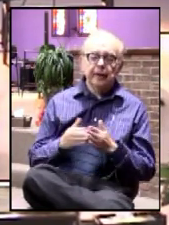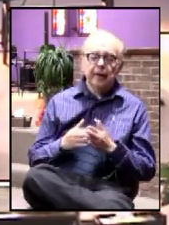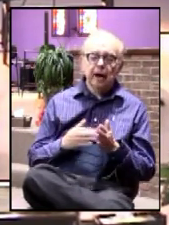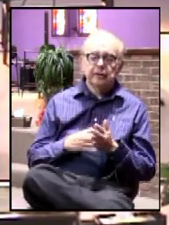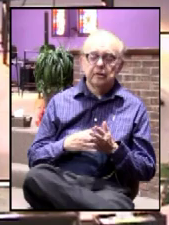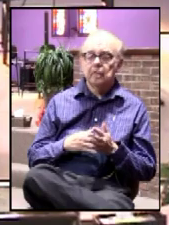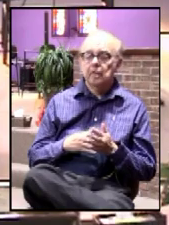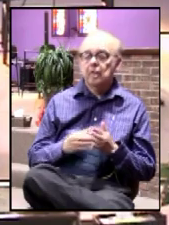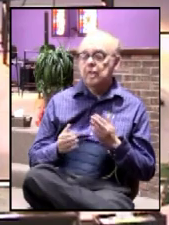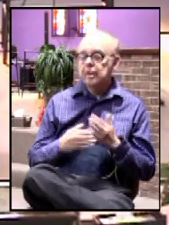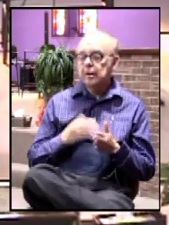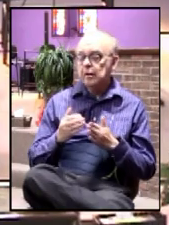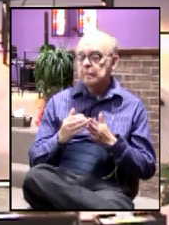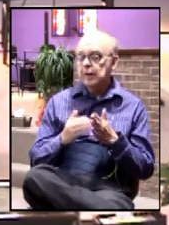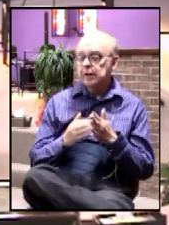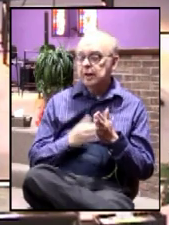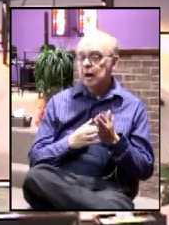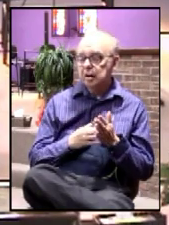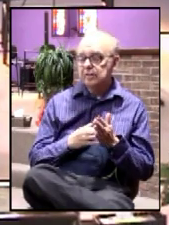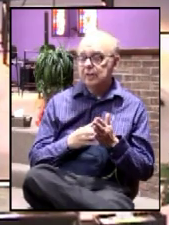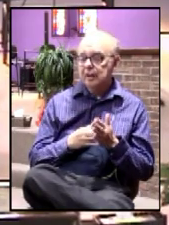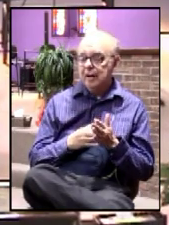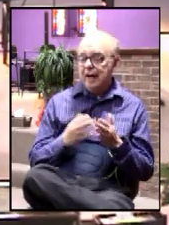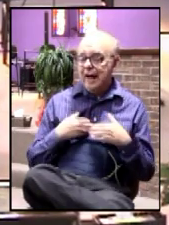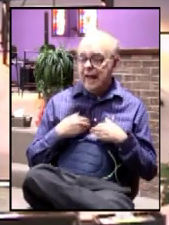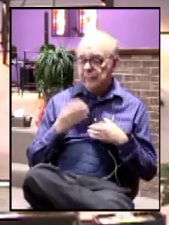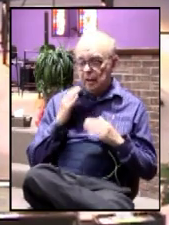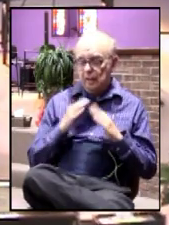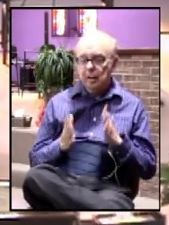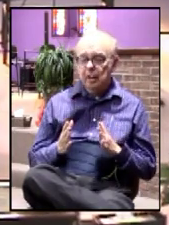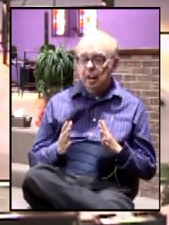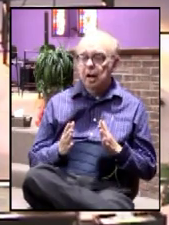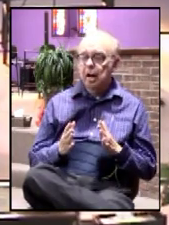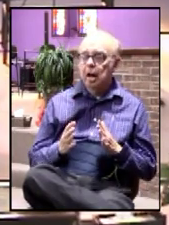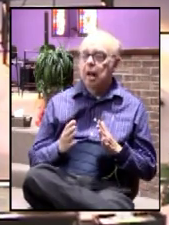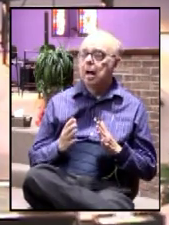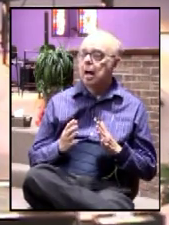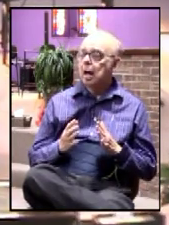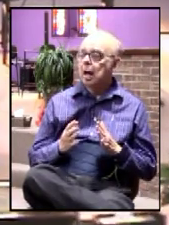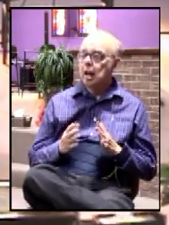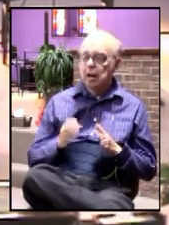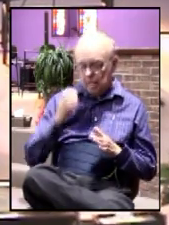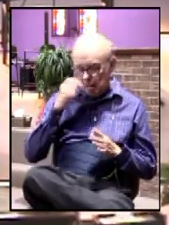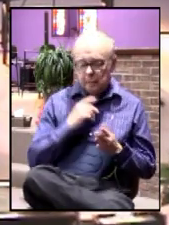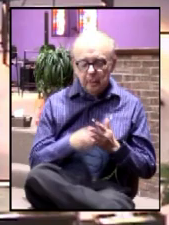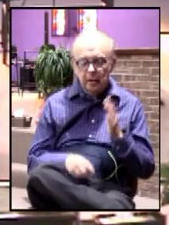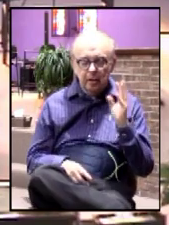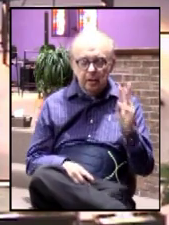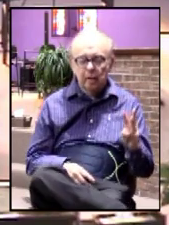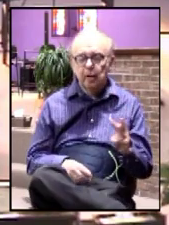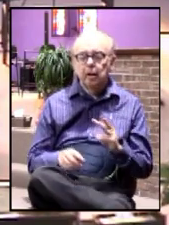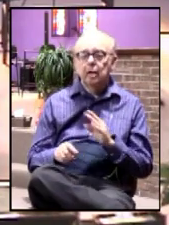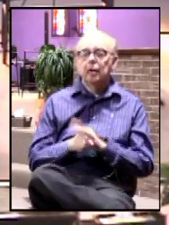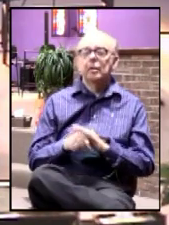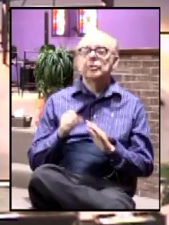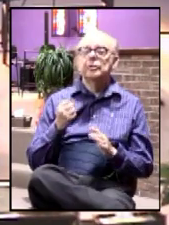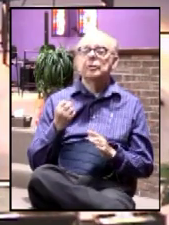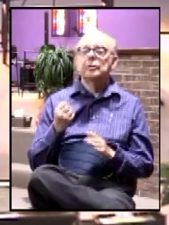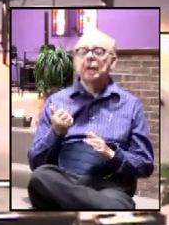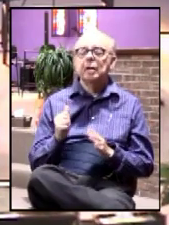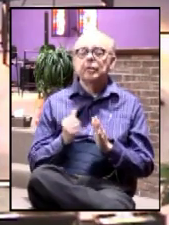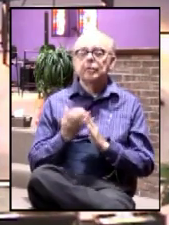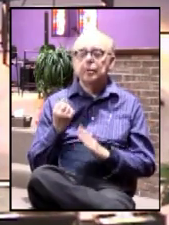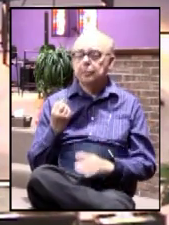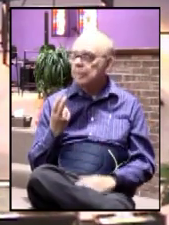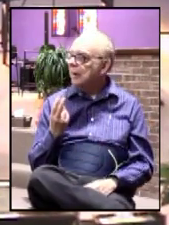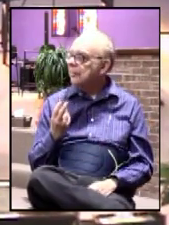house over the time of that house is what you pay. Okay, recognize eternal. Here we go. Ephesians chapter 6, verses 10 through 12.